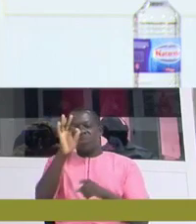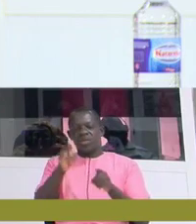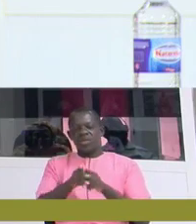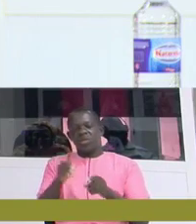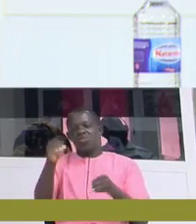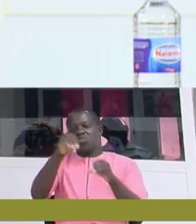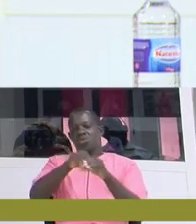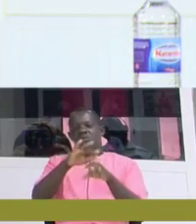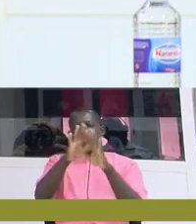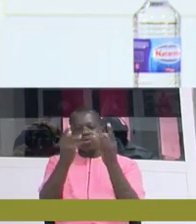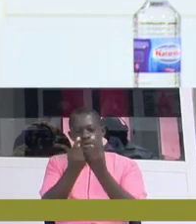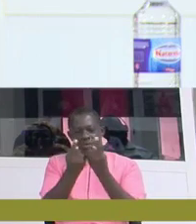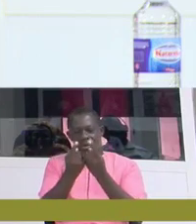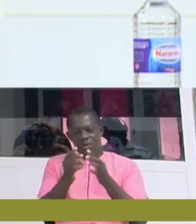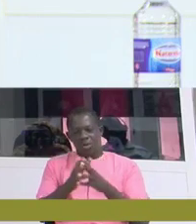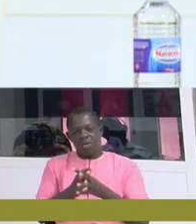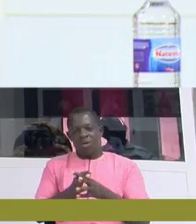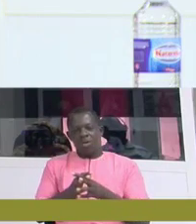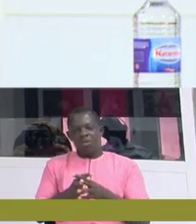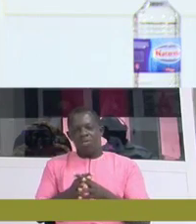put inside.